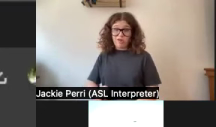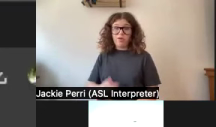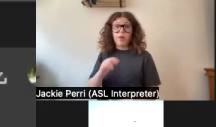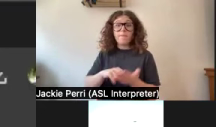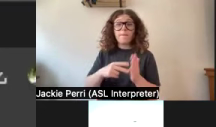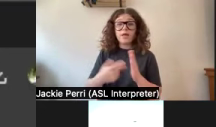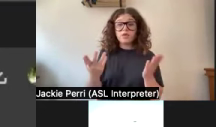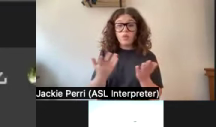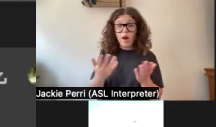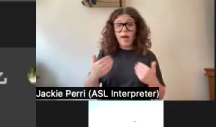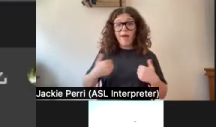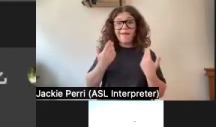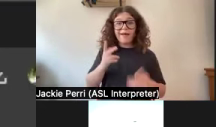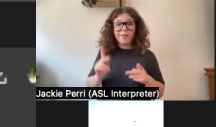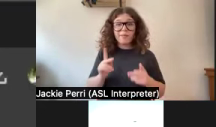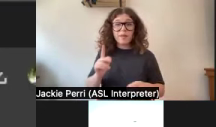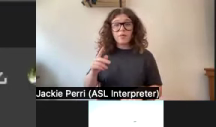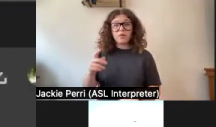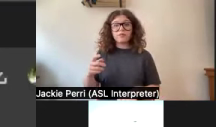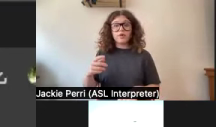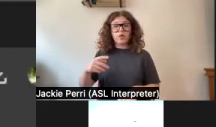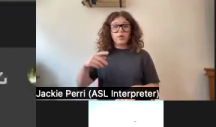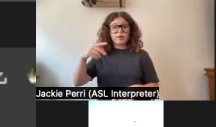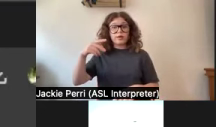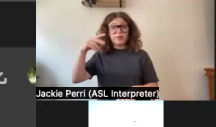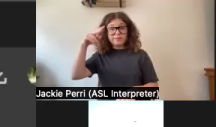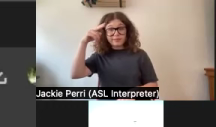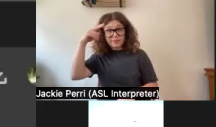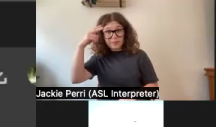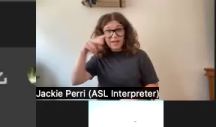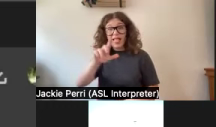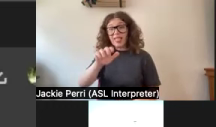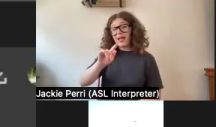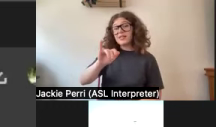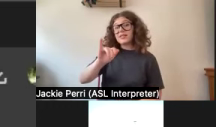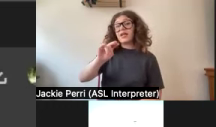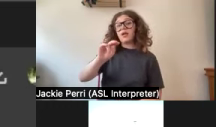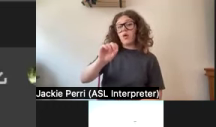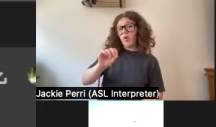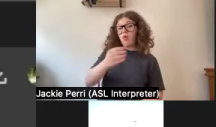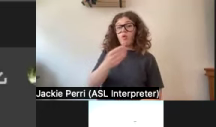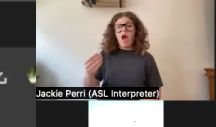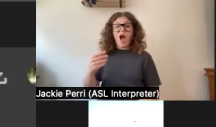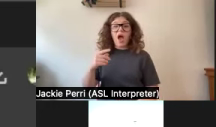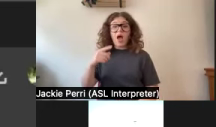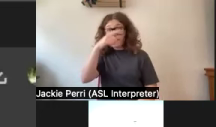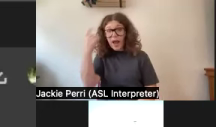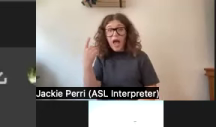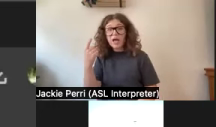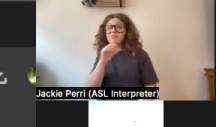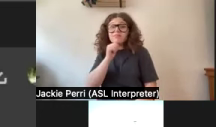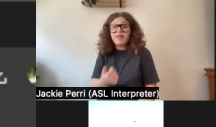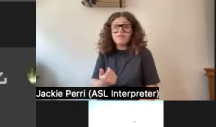young latinos people who are tienen Black menos and Latinos have probabilidades de less probabilities recibir of herramientas de receiving educación tools, sexual sex ed que sus tools,